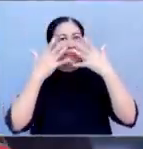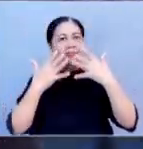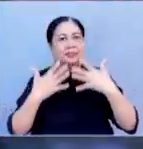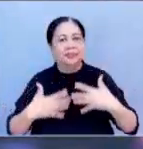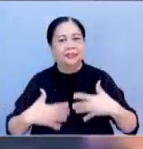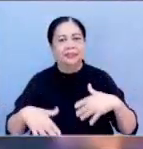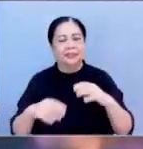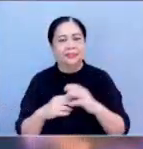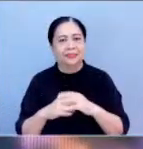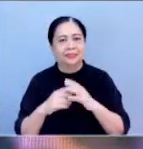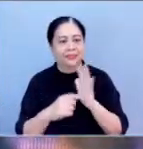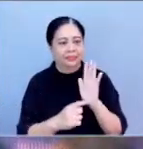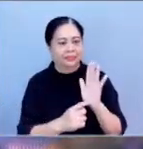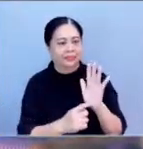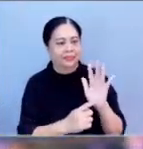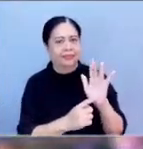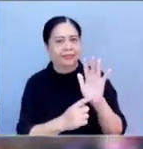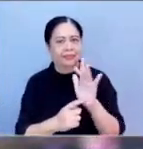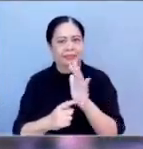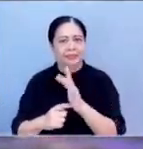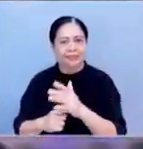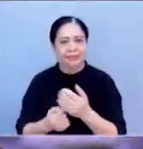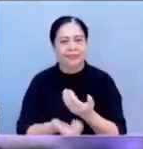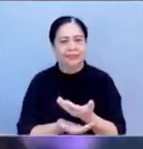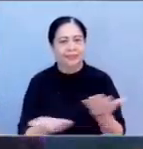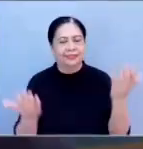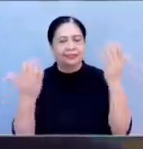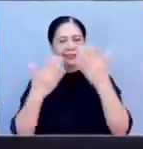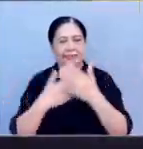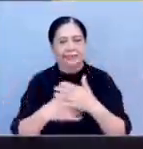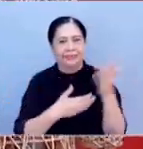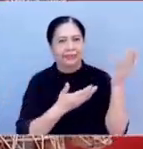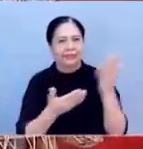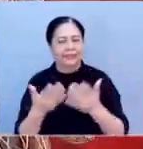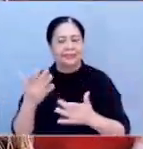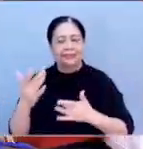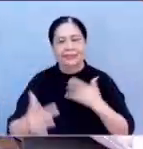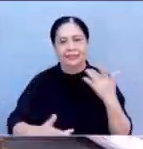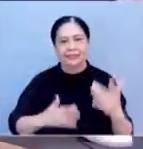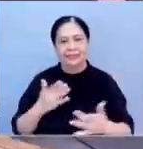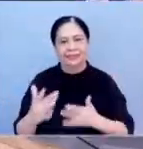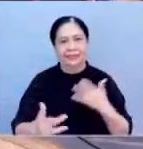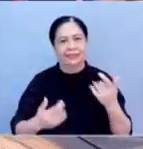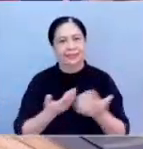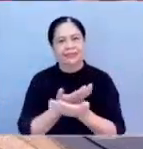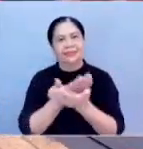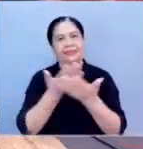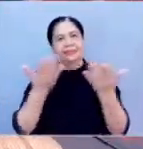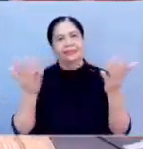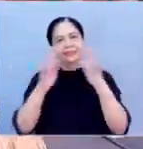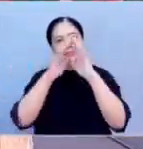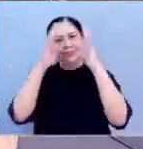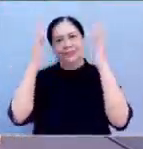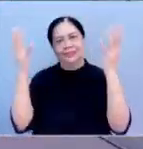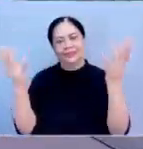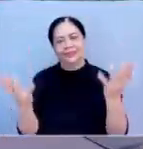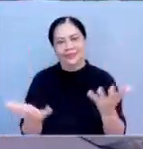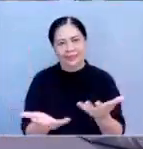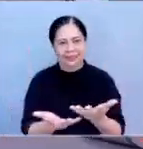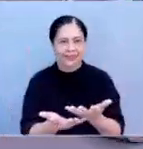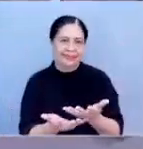nose, a candlelit carol's voice in the night, bringing joy to the world.